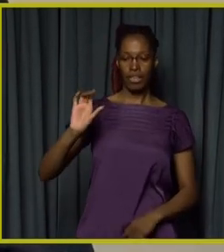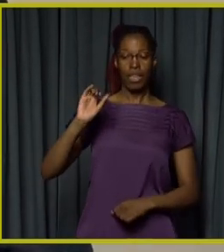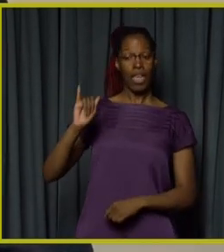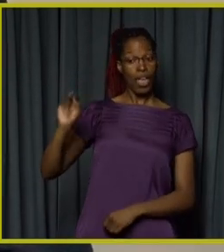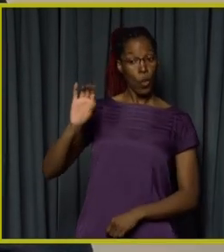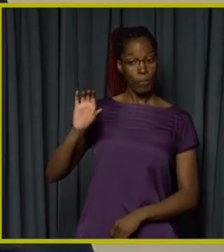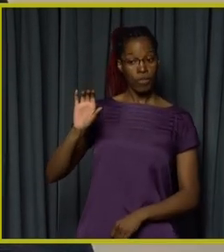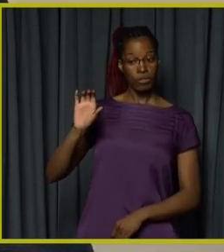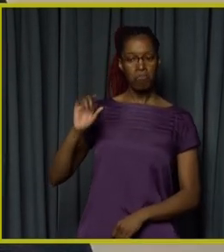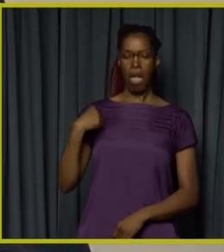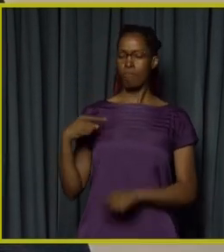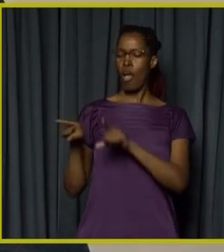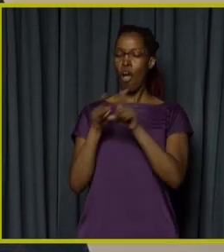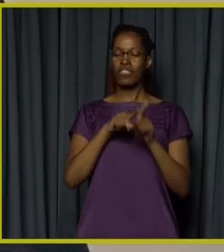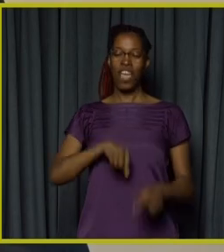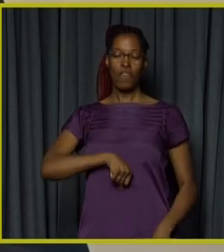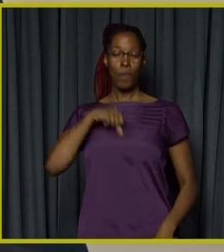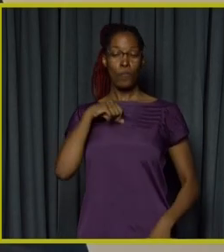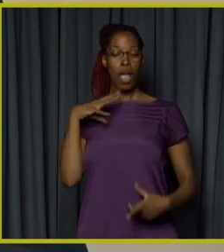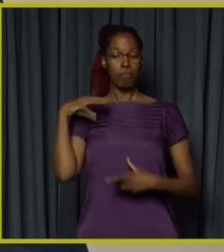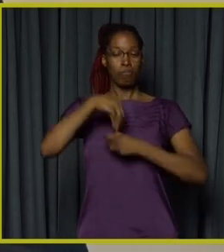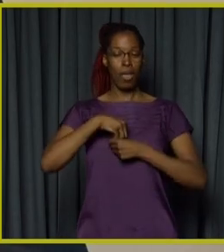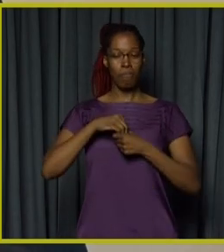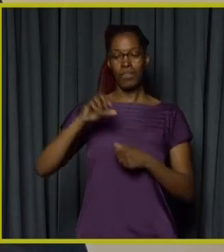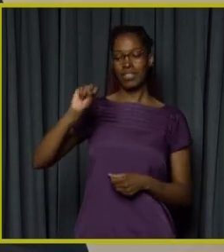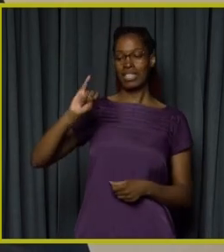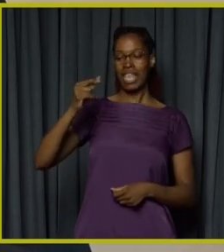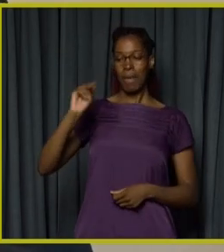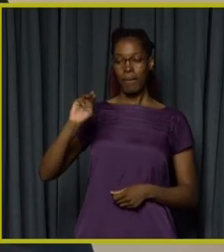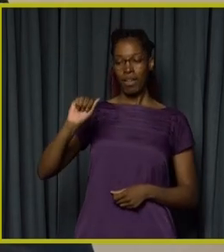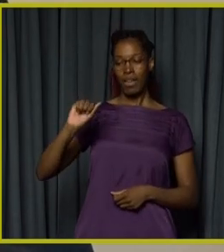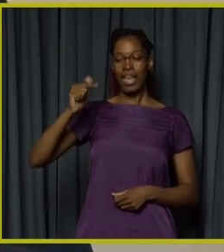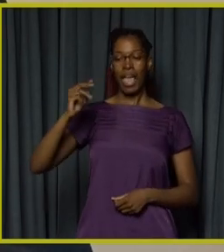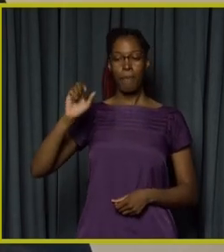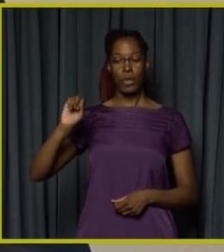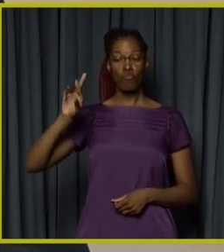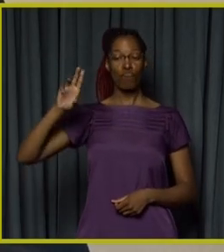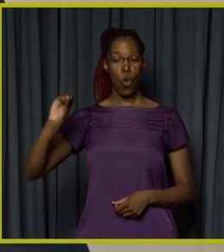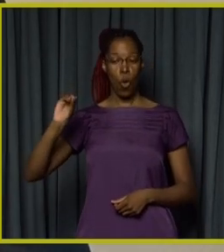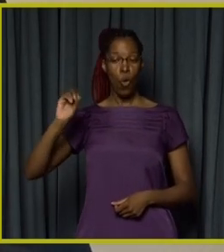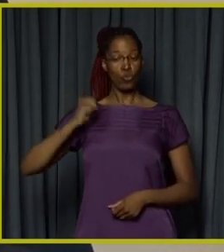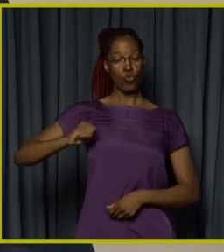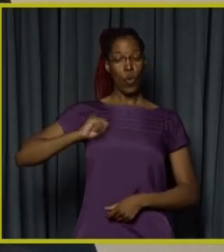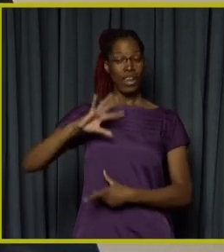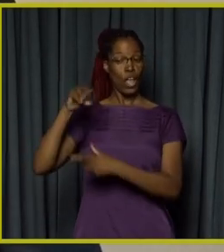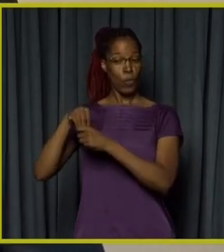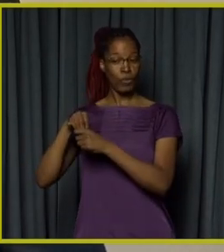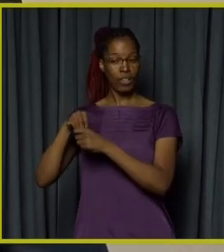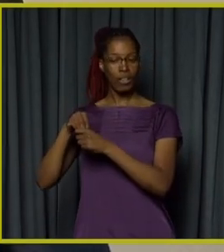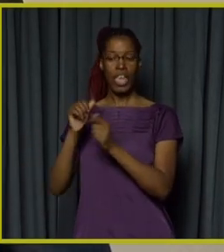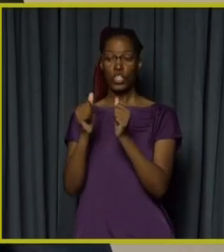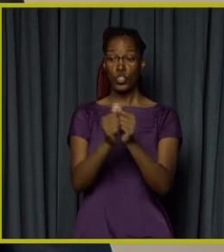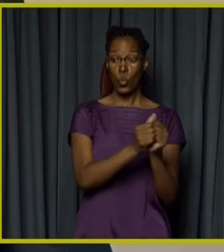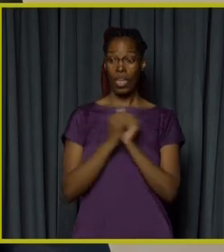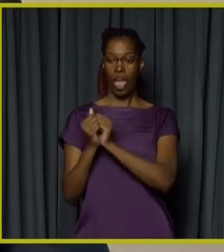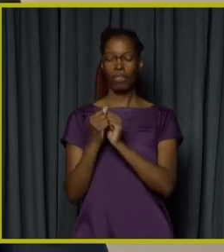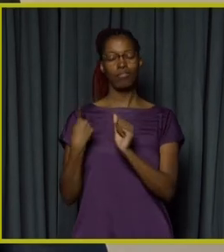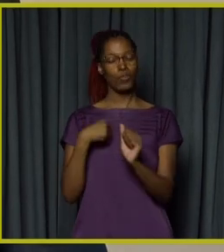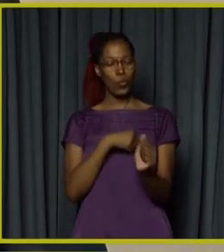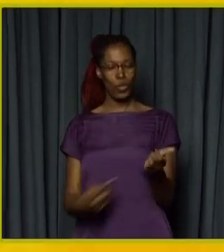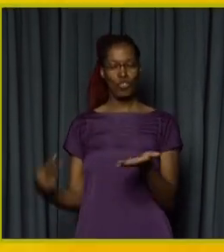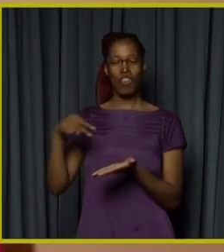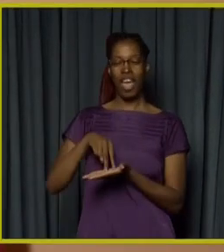Incorporated. I am also a proud member of Sigma Gamma Rho Sorority Incorporated, and together we